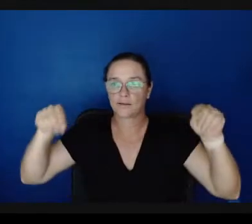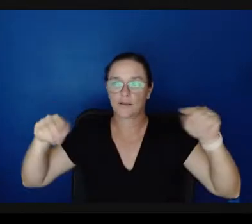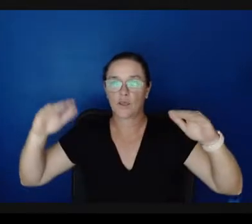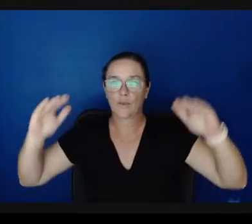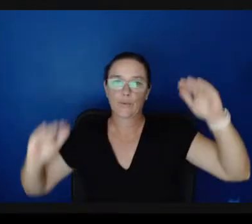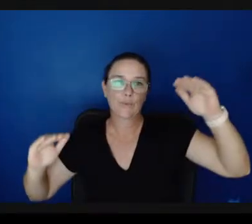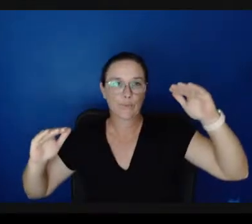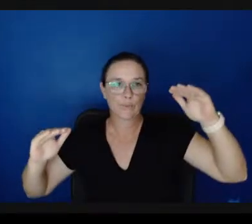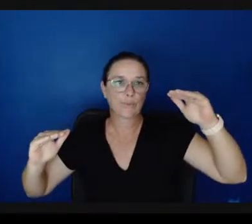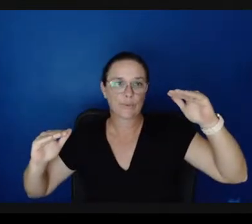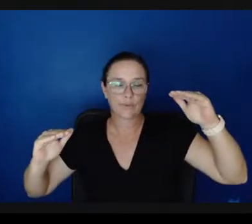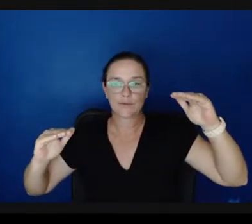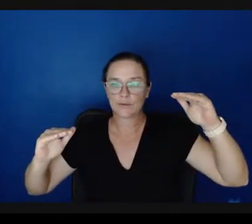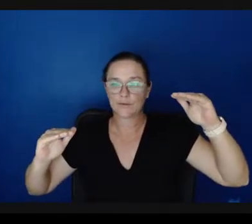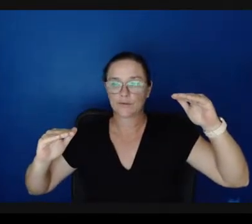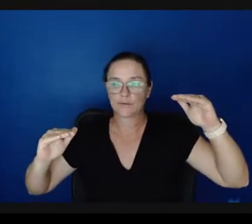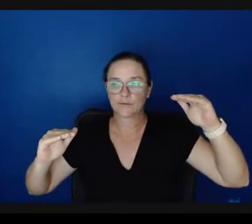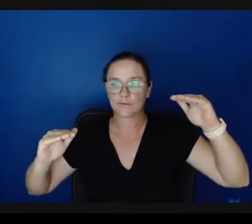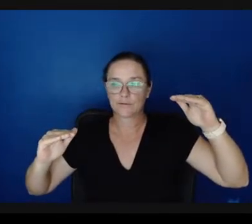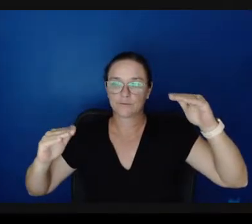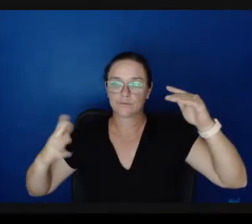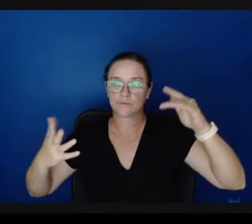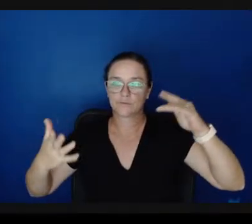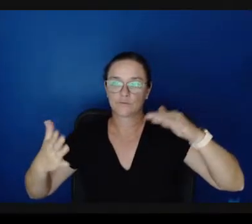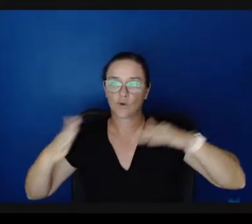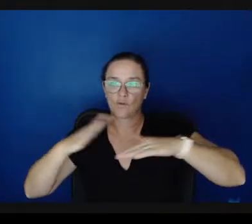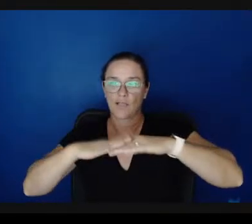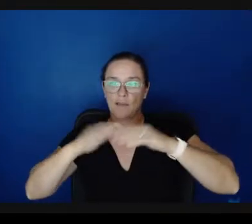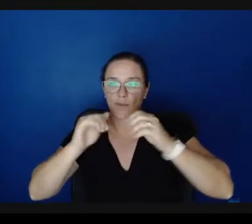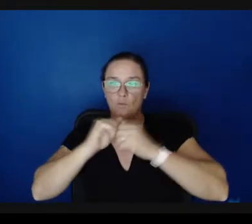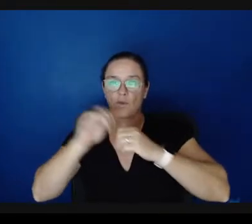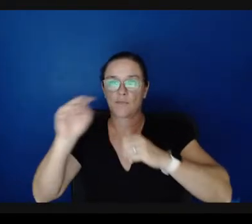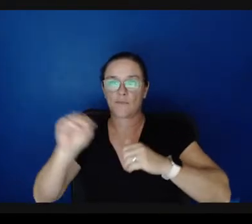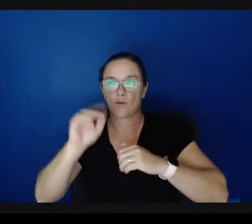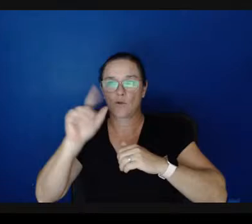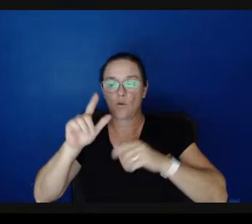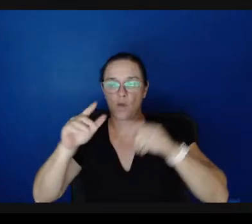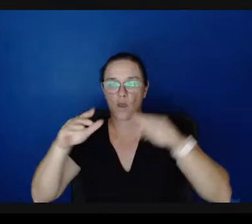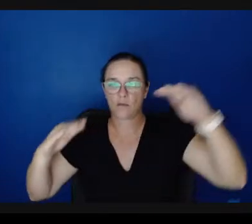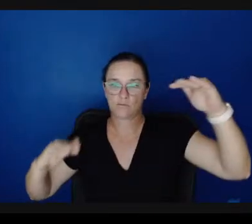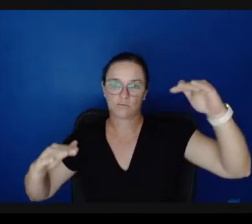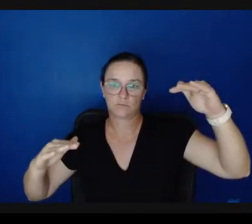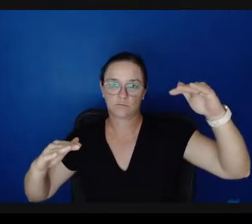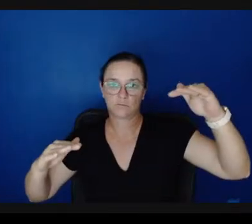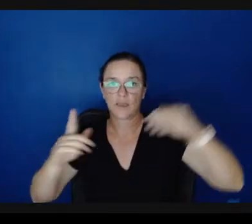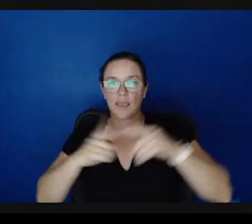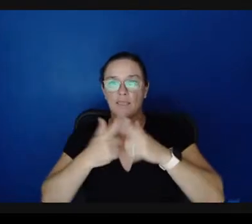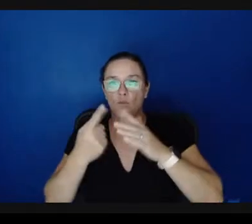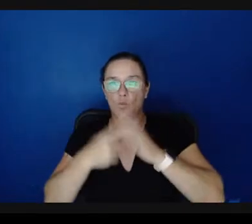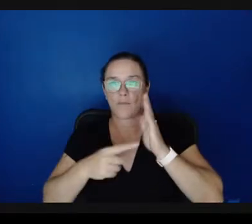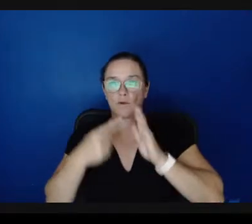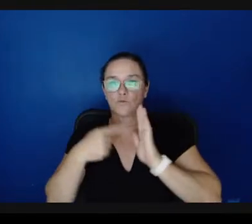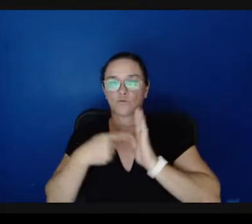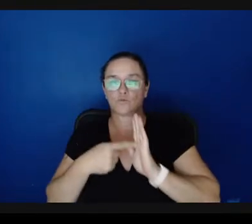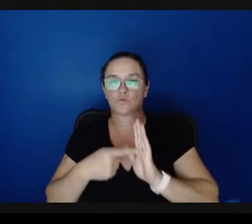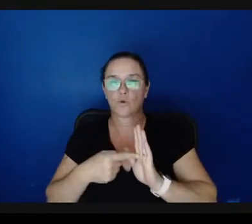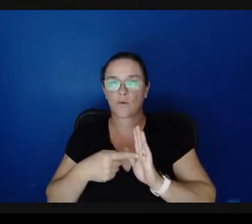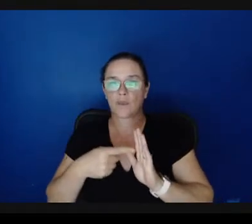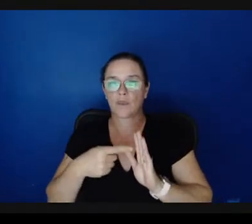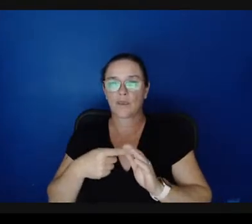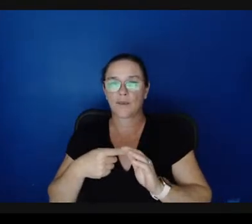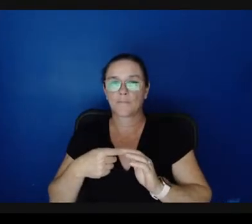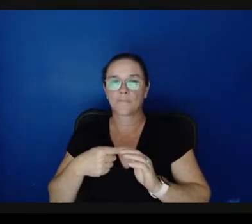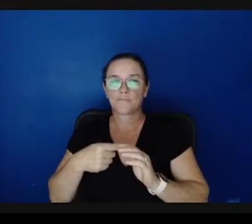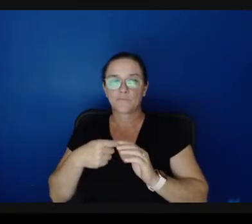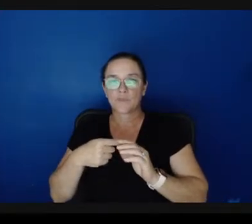shorter, just overlapping the flank of Mauna Loa there. And what they're showing here is the geometries of